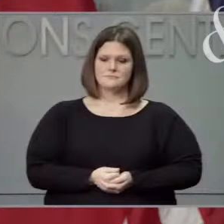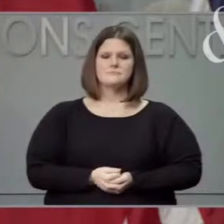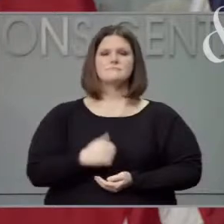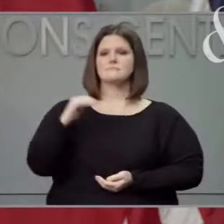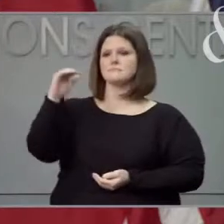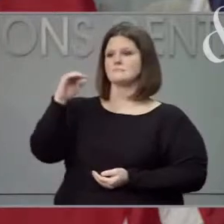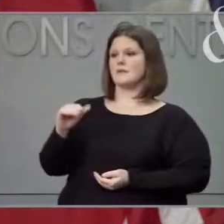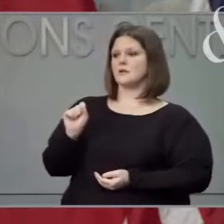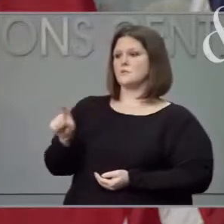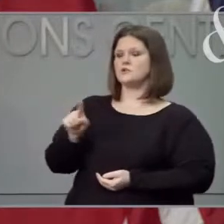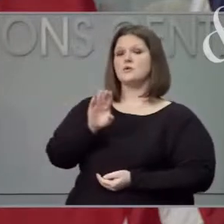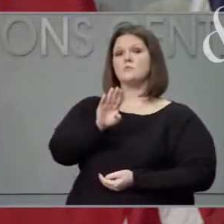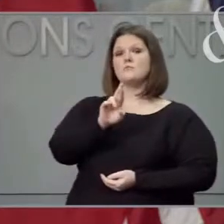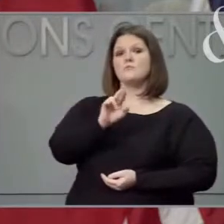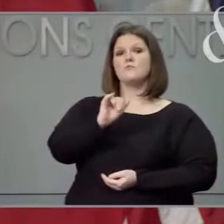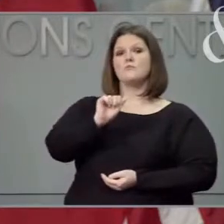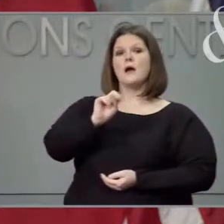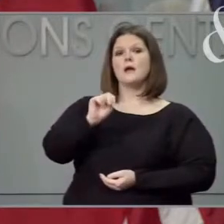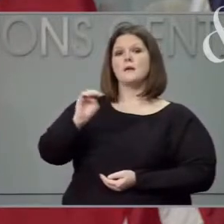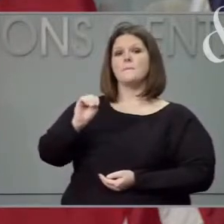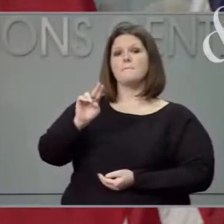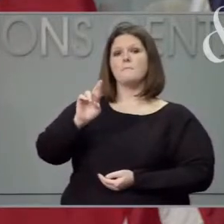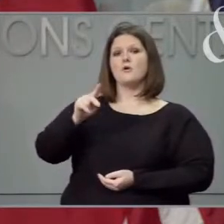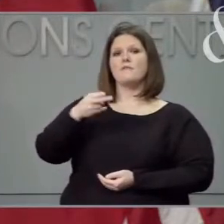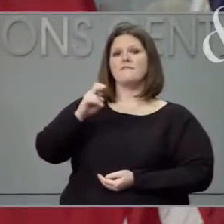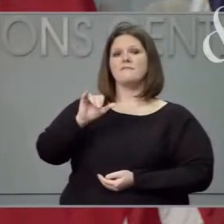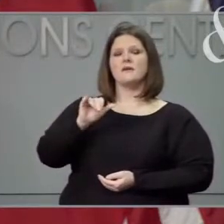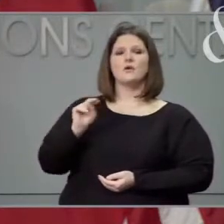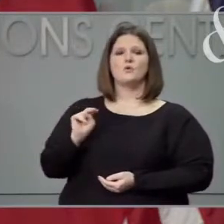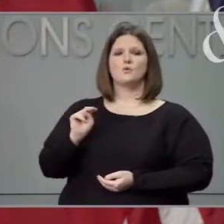Our next question is from Brian Murphy with the News and Observer.